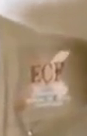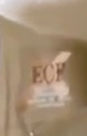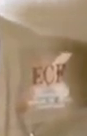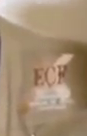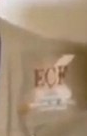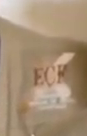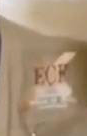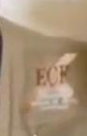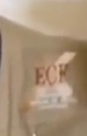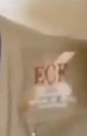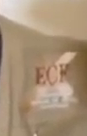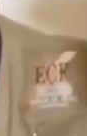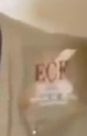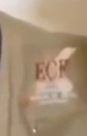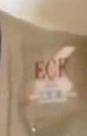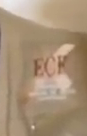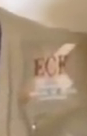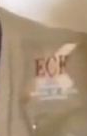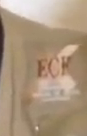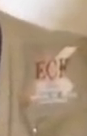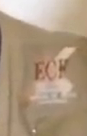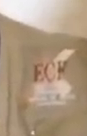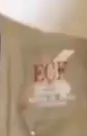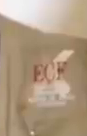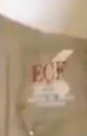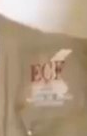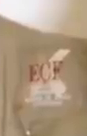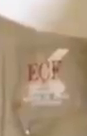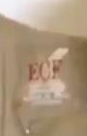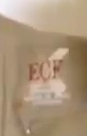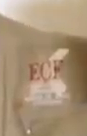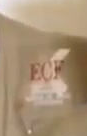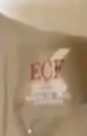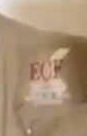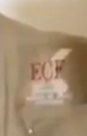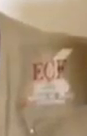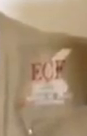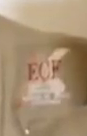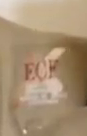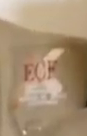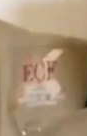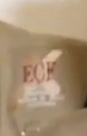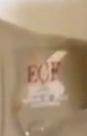paper. And therefore, you are required to mark your X.